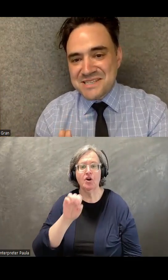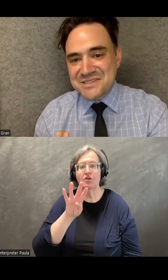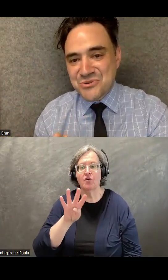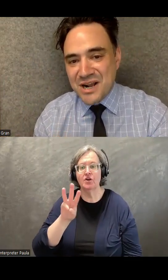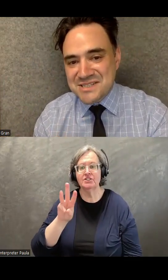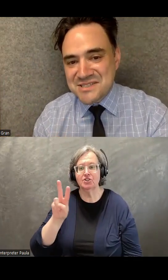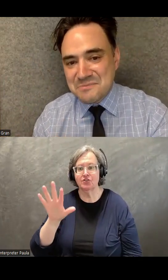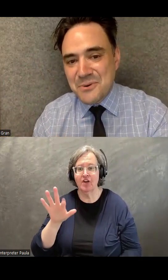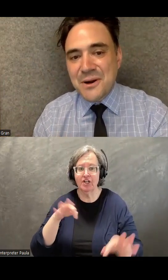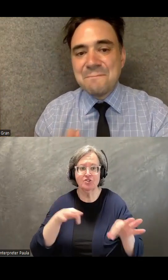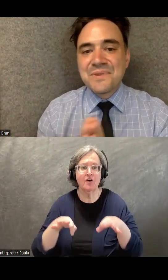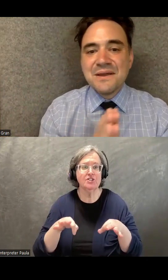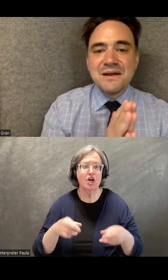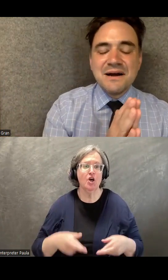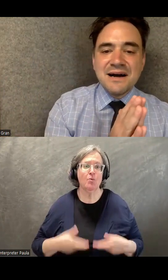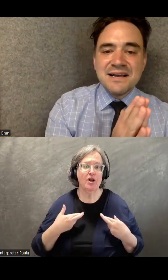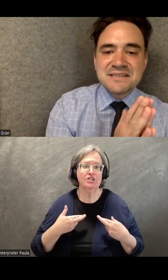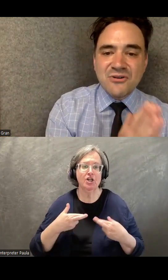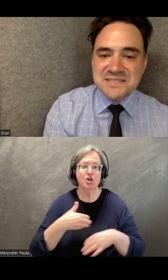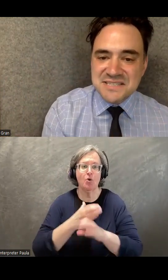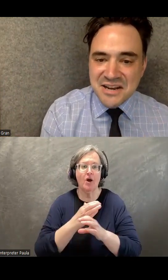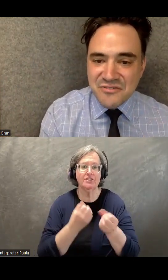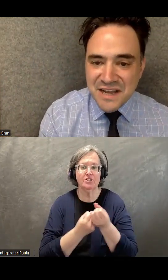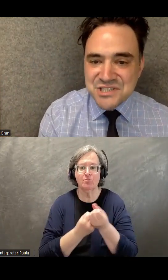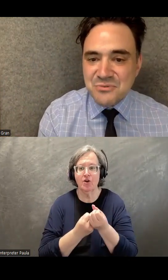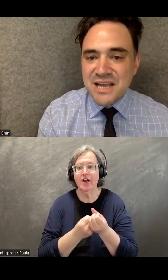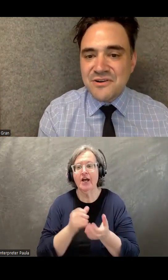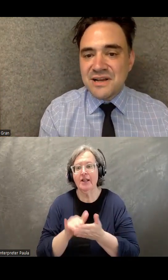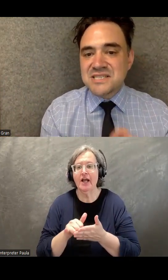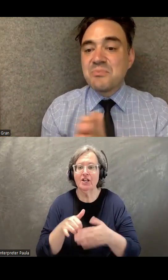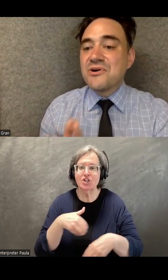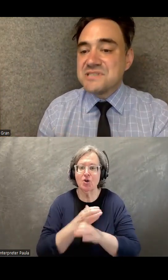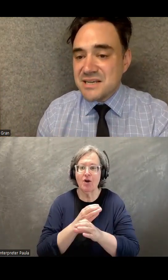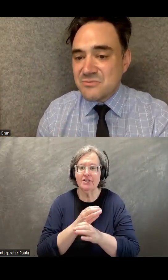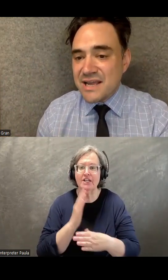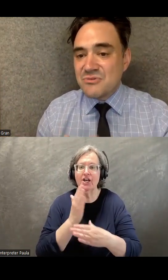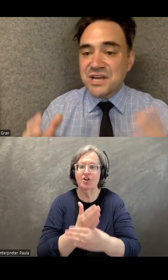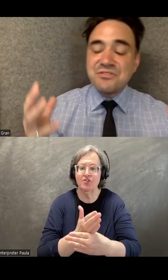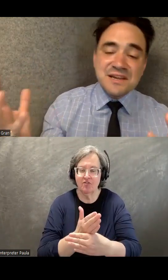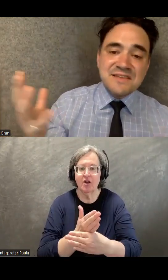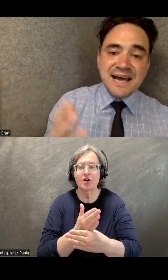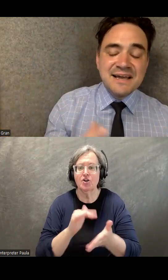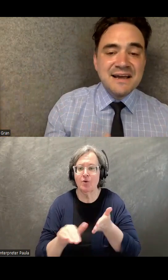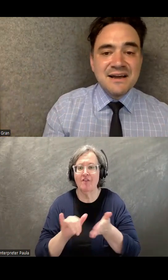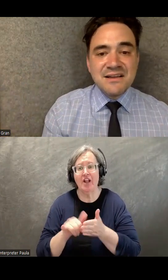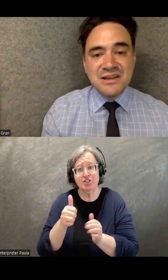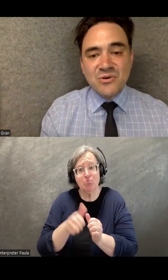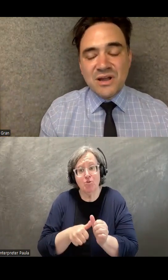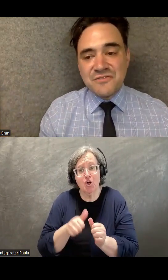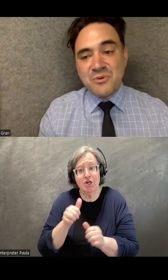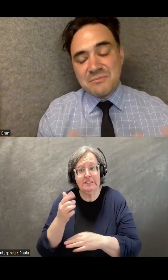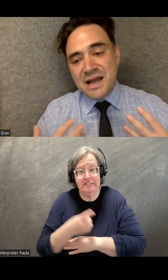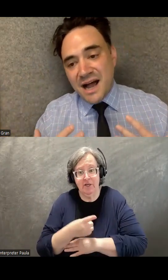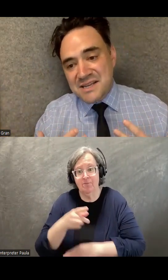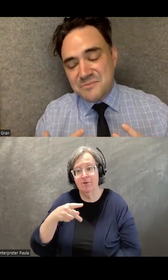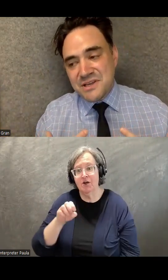is residential crisis support. It's a crisis intervention waiver. It's a per diem rate, which I think that, if